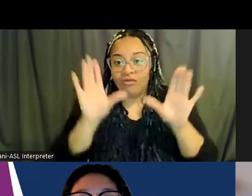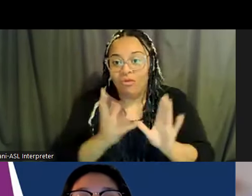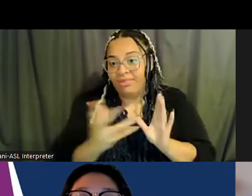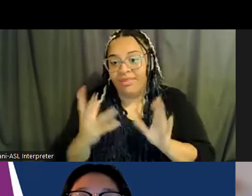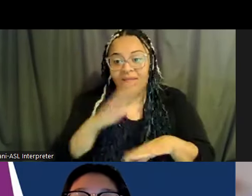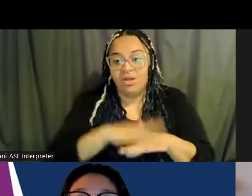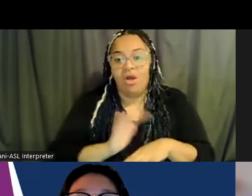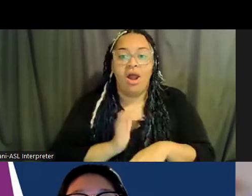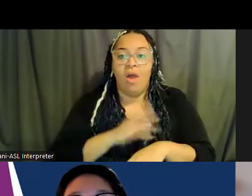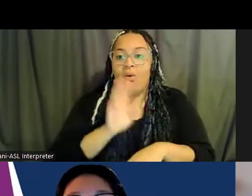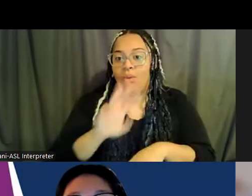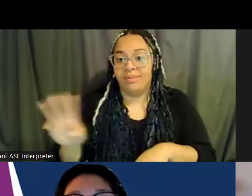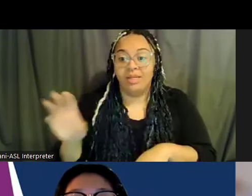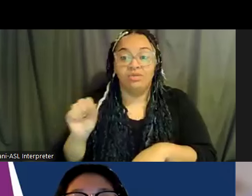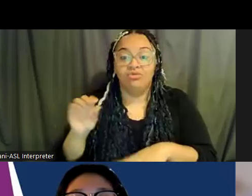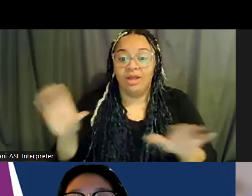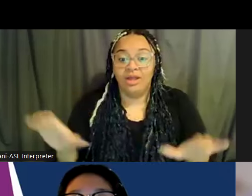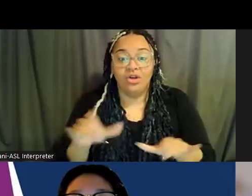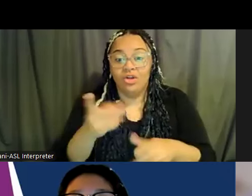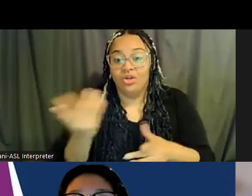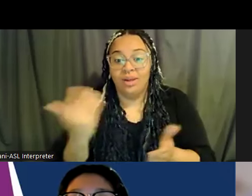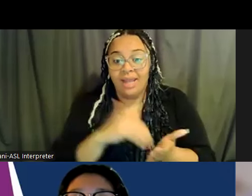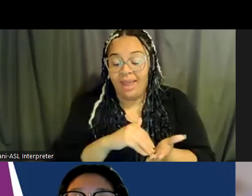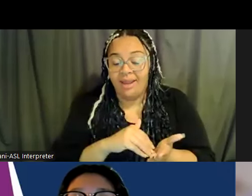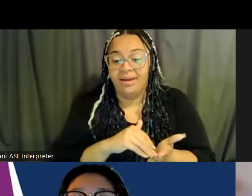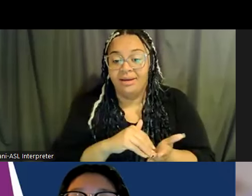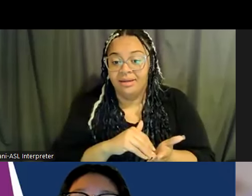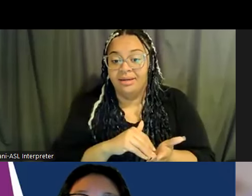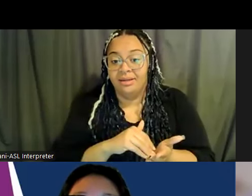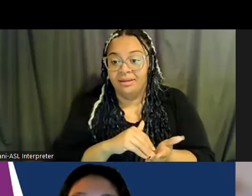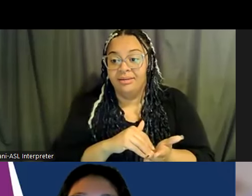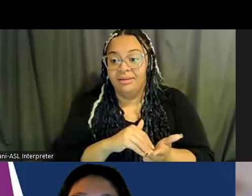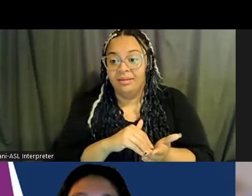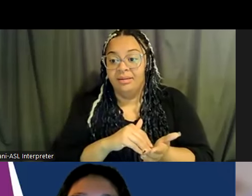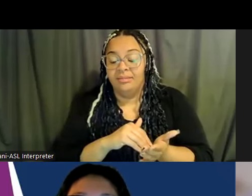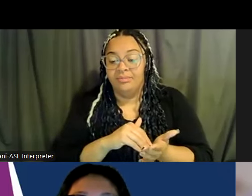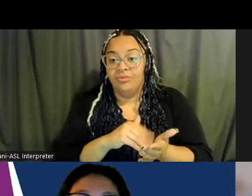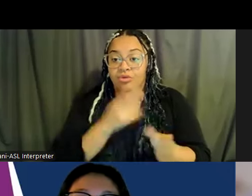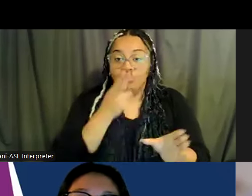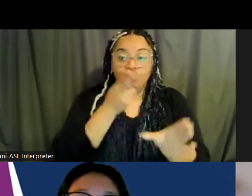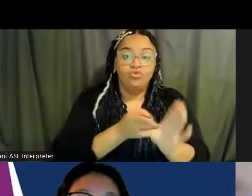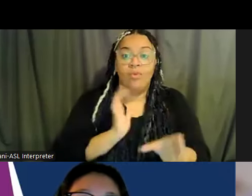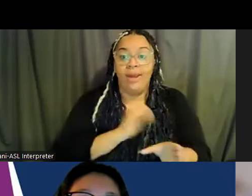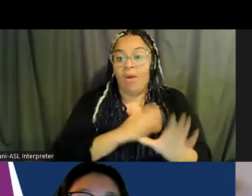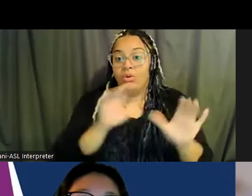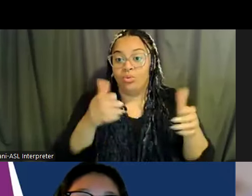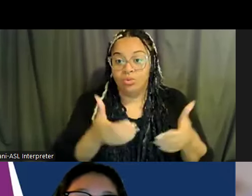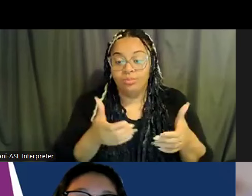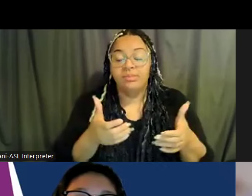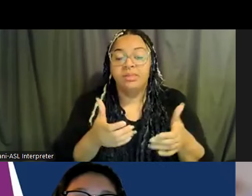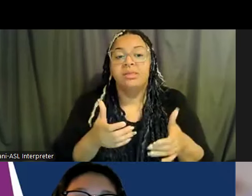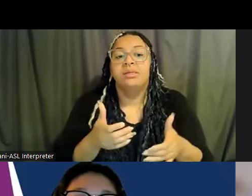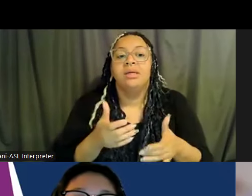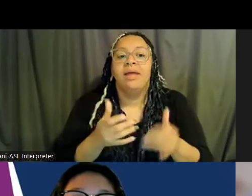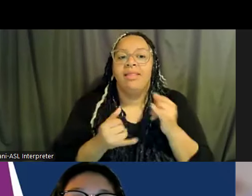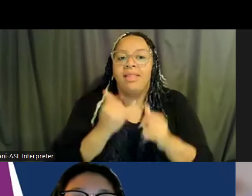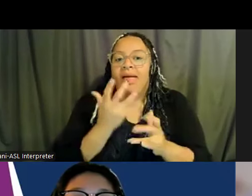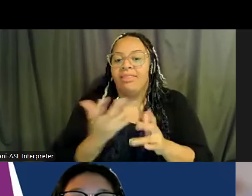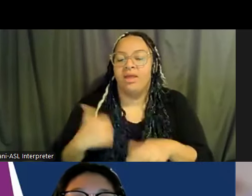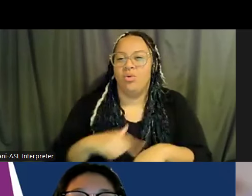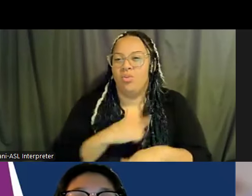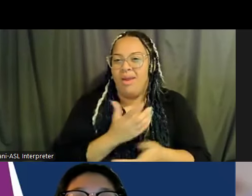So we encourage you again to join one of our 8 subcommittees. And then one last thing is we ask if